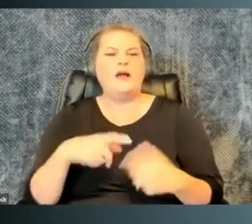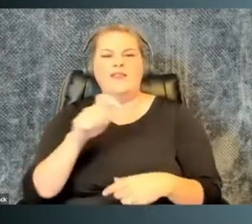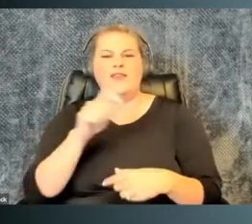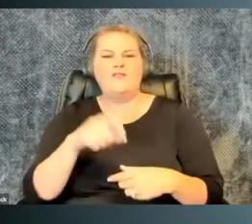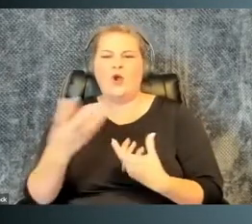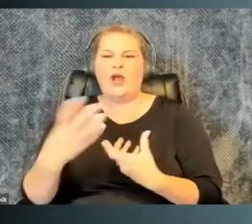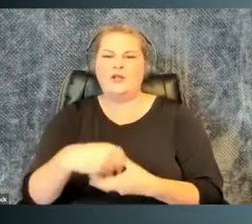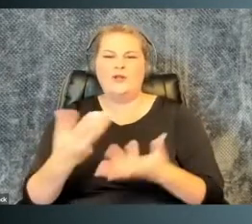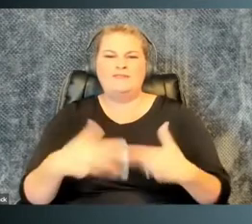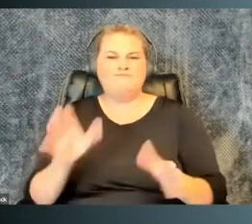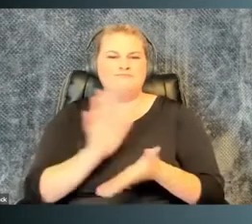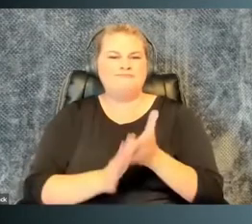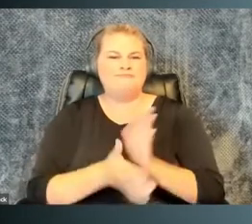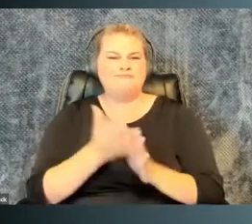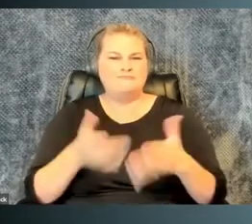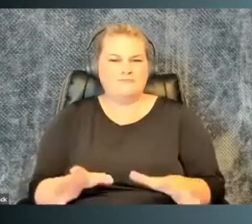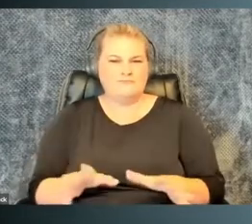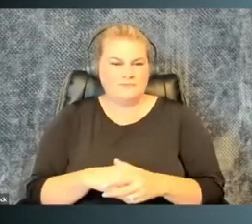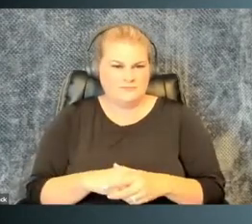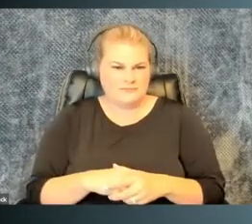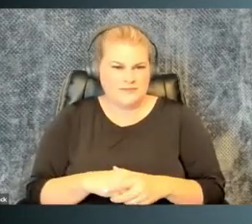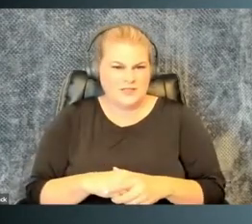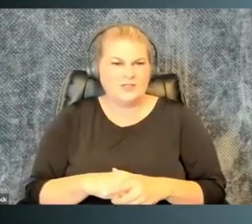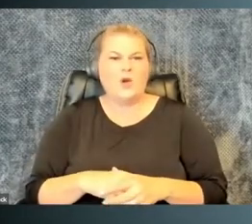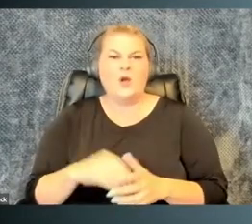and then, ta-da, we've included them.